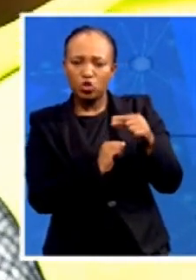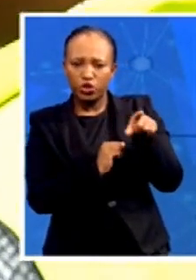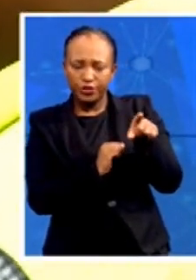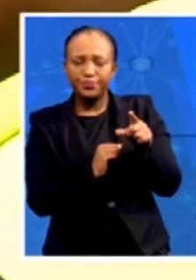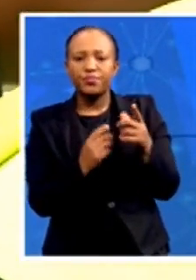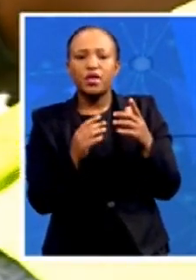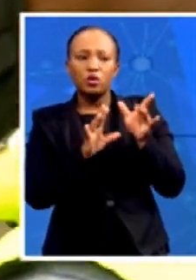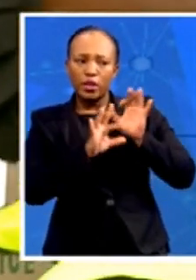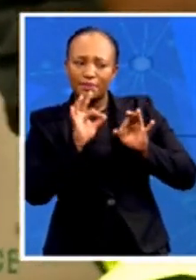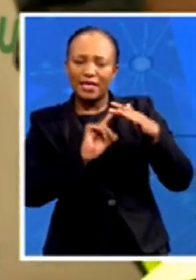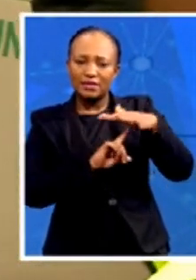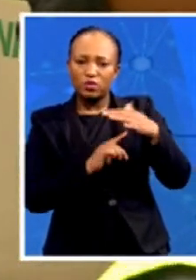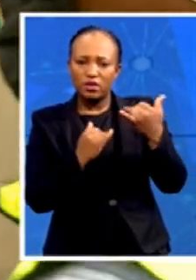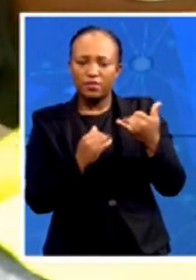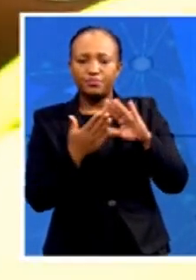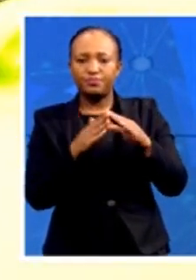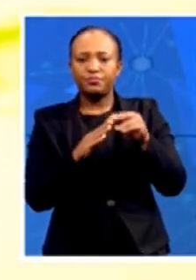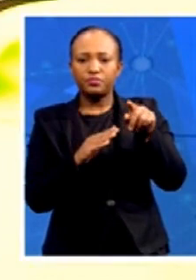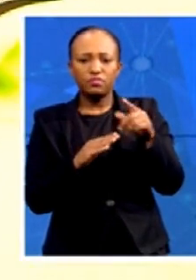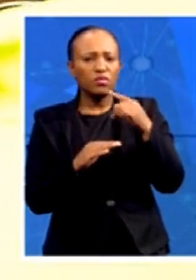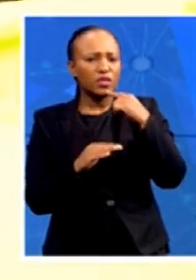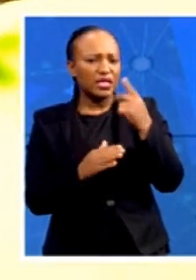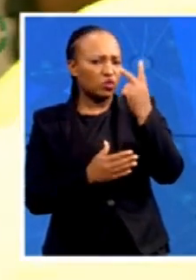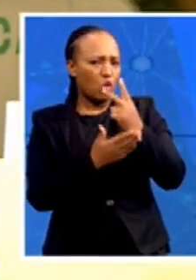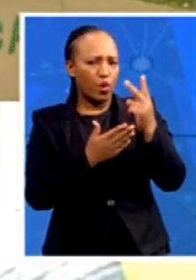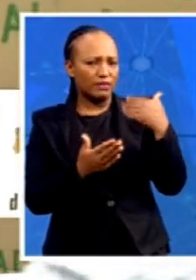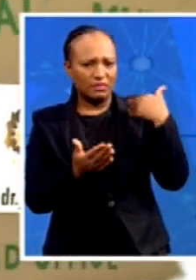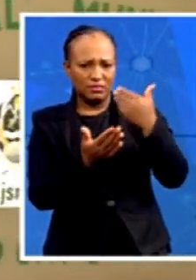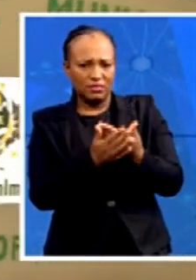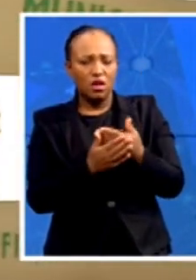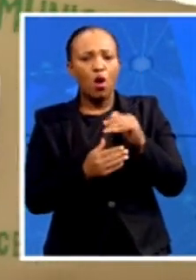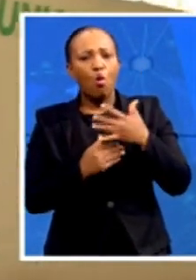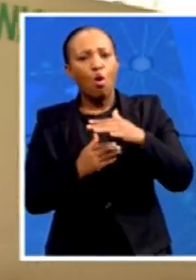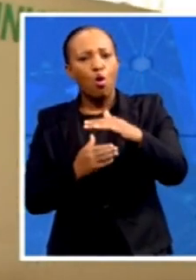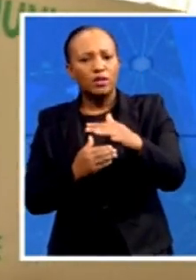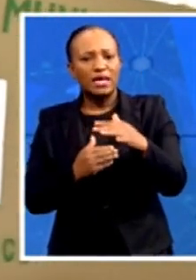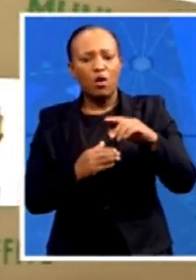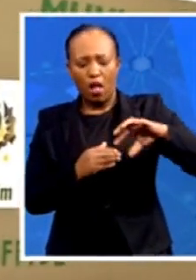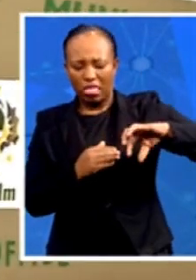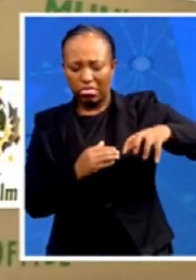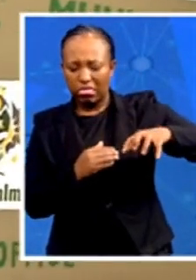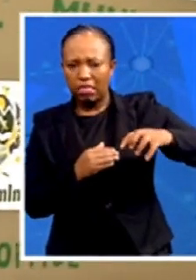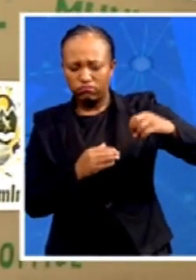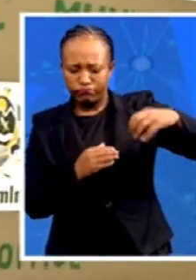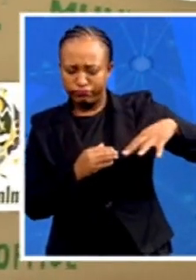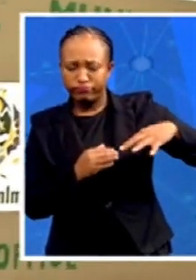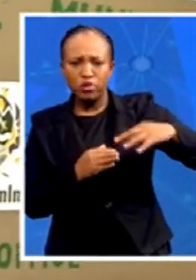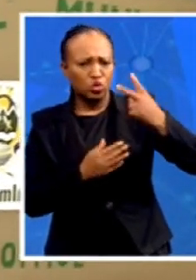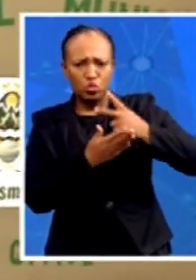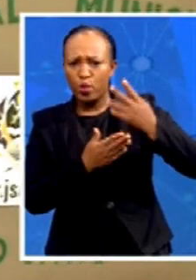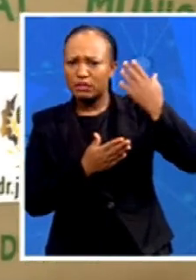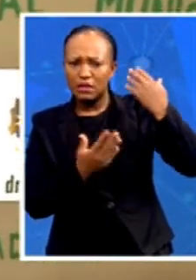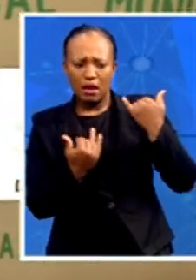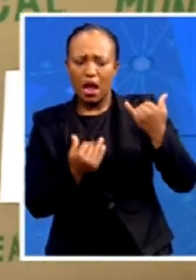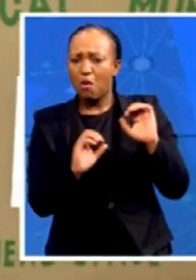say that it's been 2 weeks since you last had water running from your taps. Is it true? Here in Dr. J.S. Moroka, we've got a